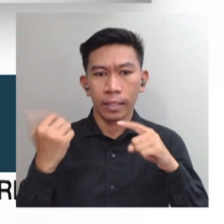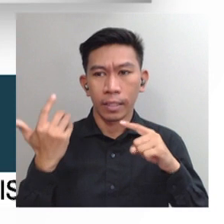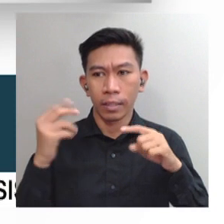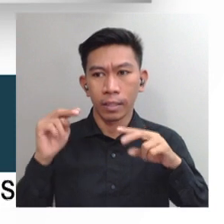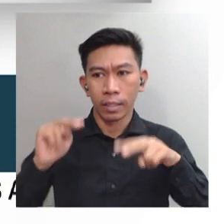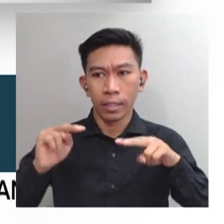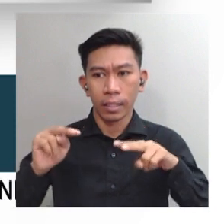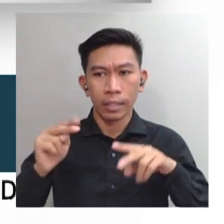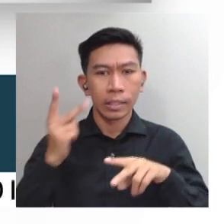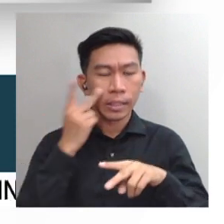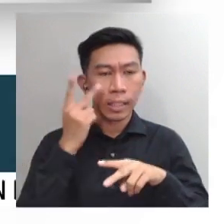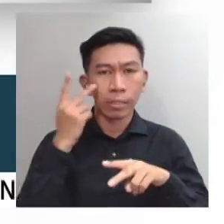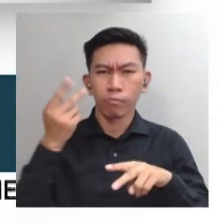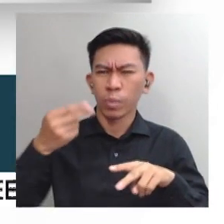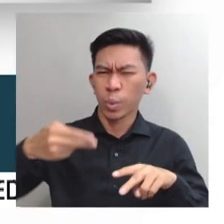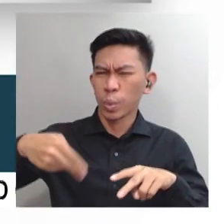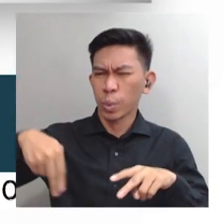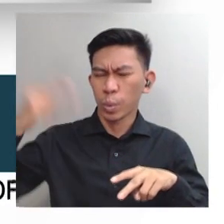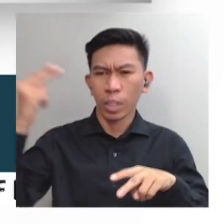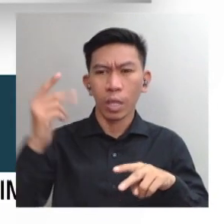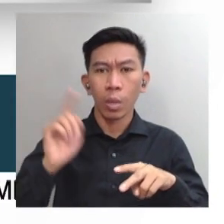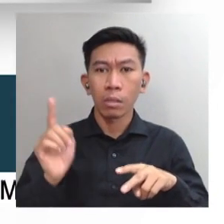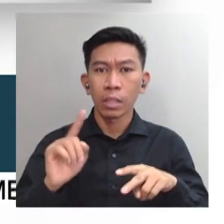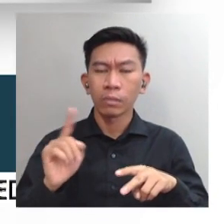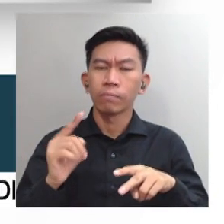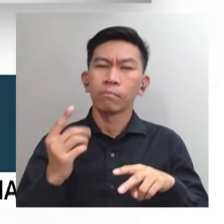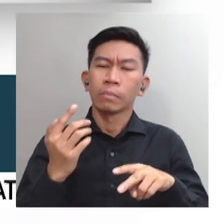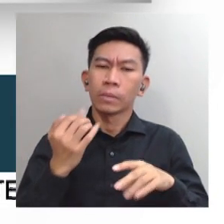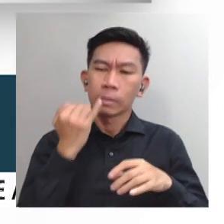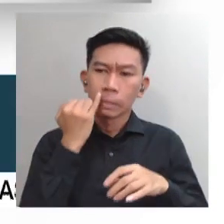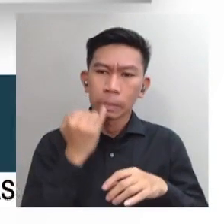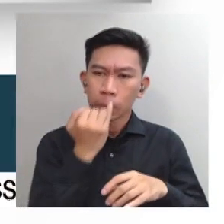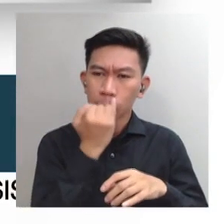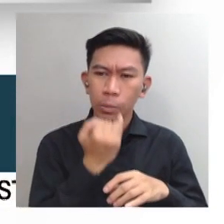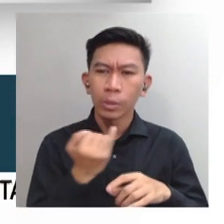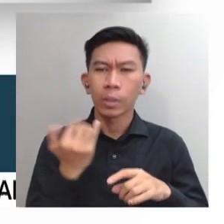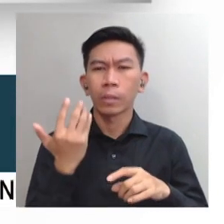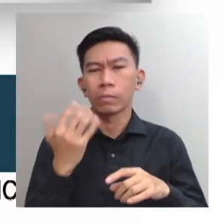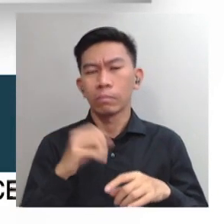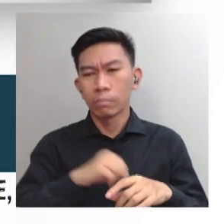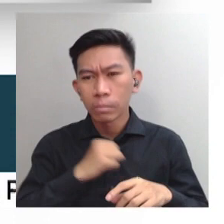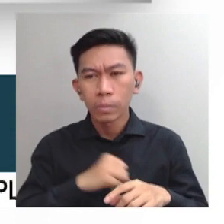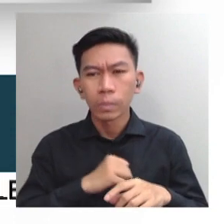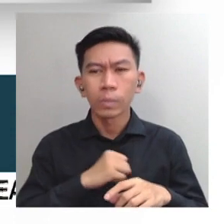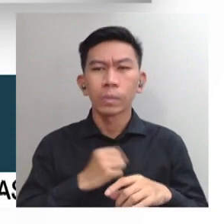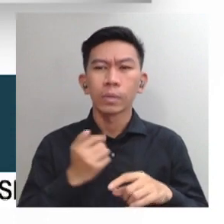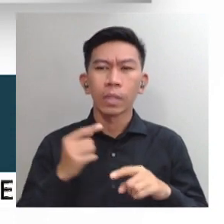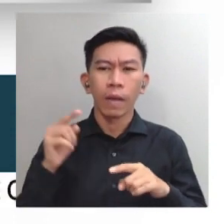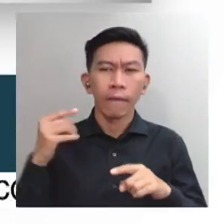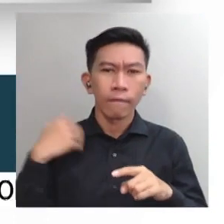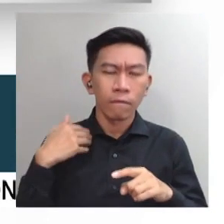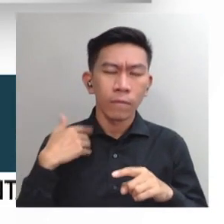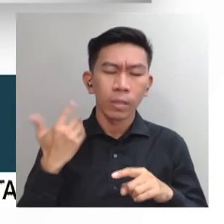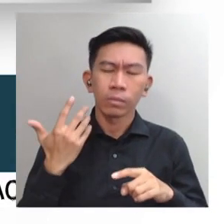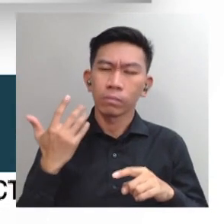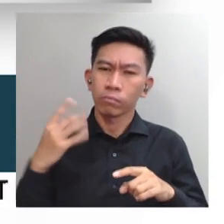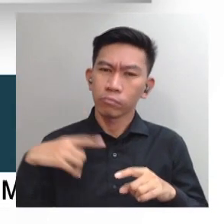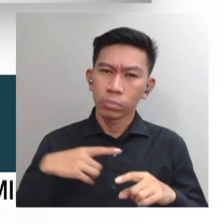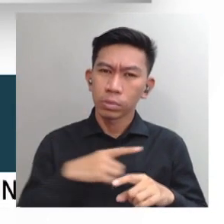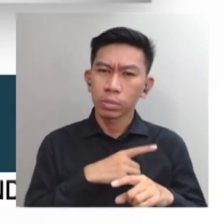bilang ay yung mga sipon, ubo, o yung mga respiratory-related illnesses.